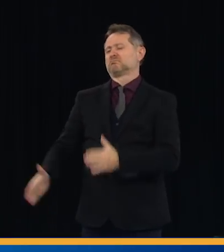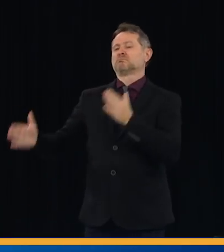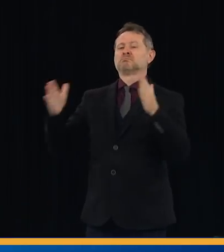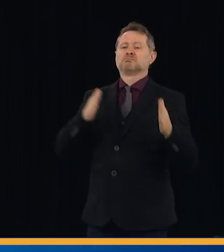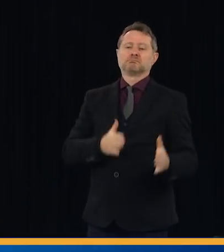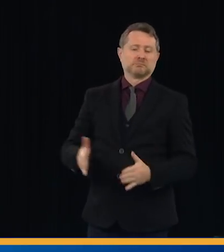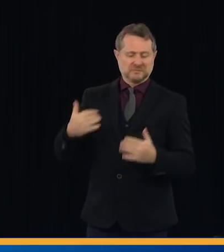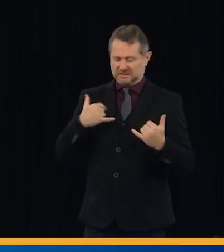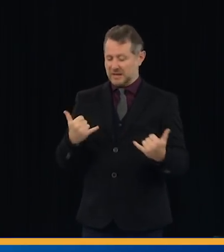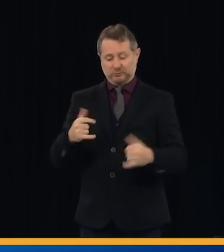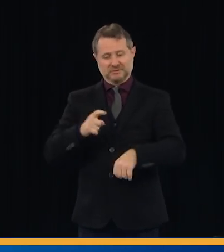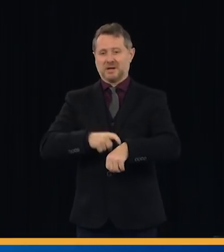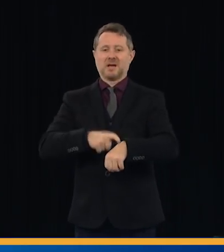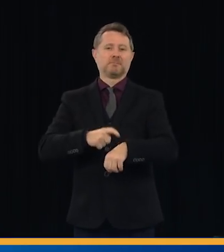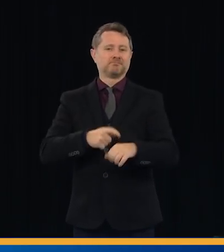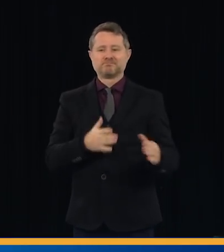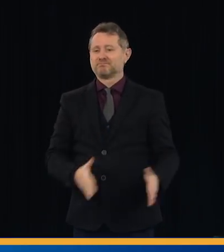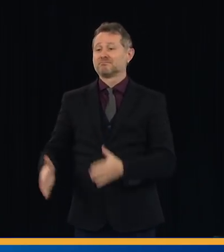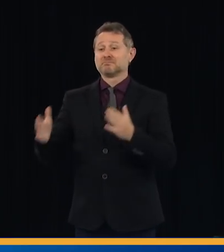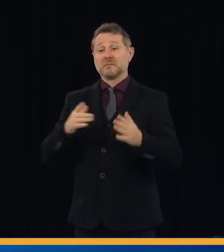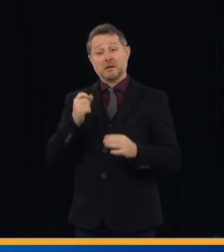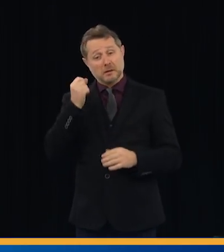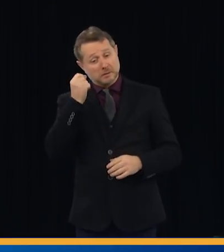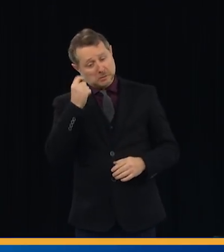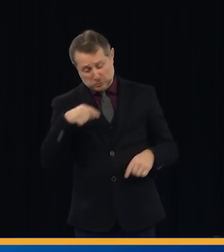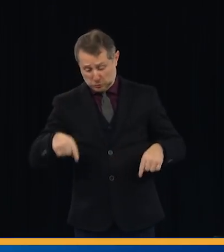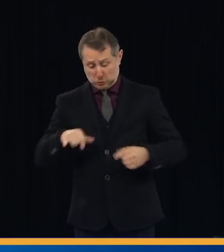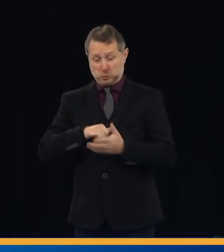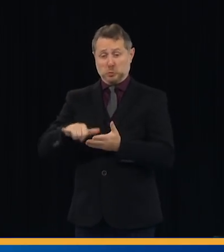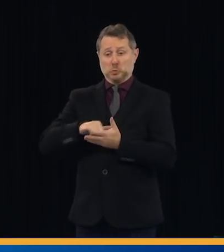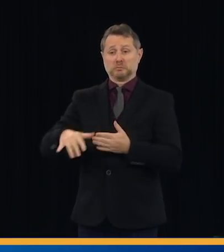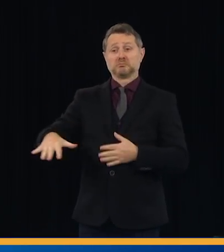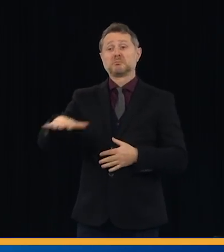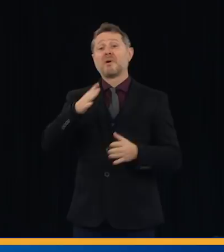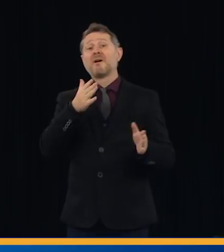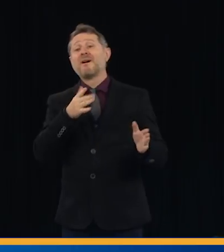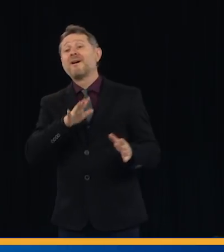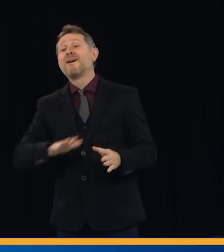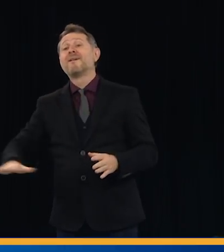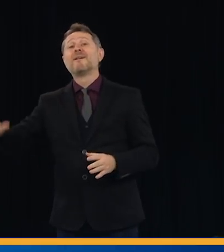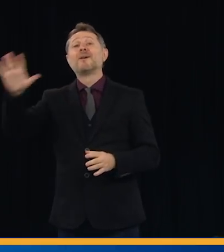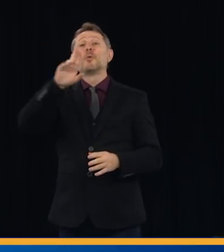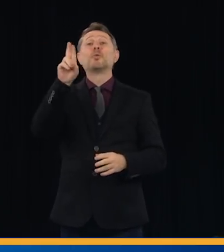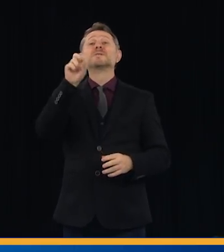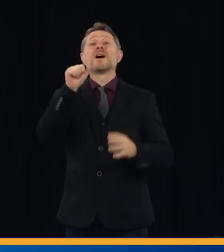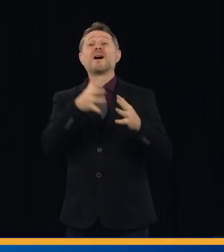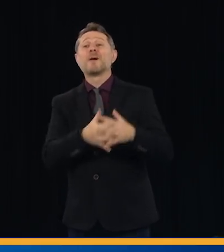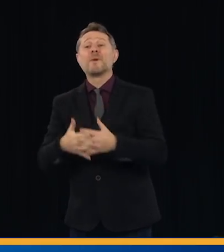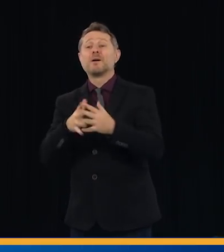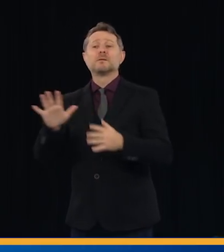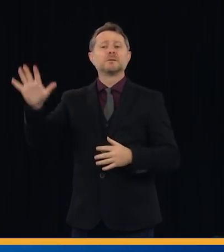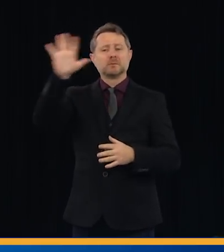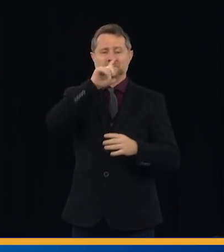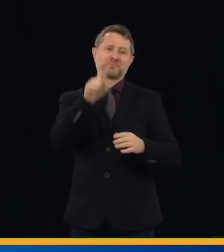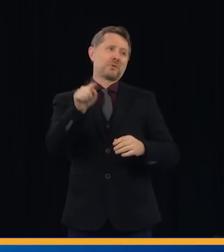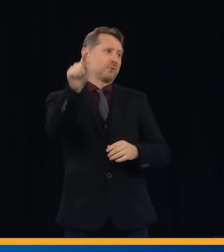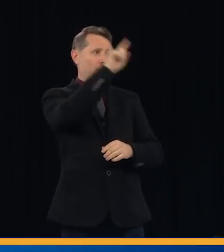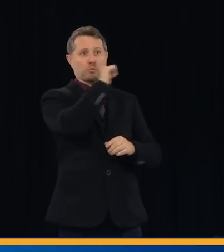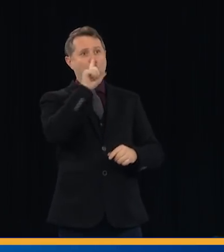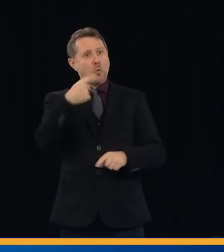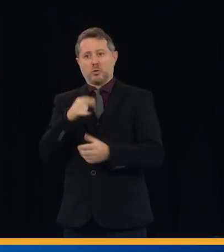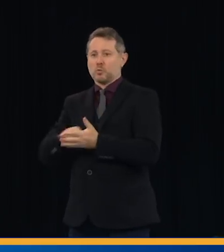But beyond just New York, as a nation, we have to start to get ahead of this in two areas